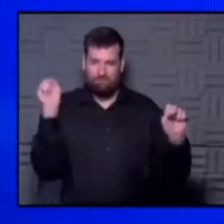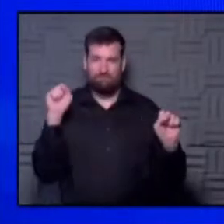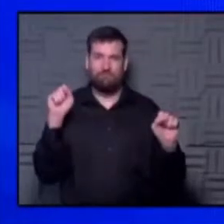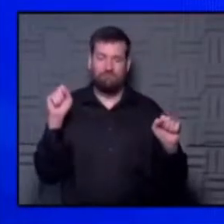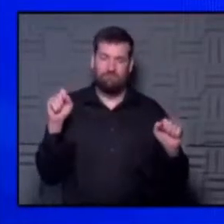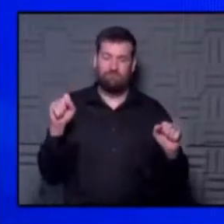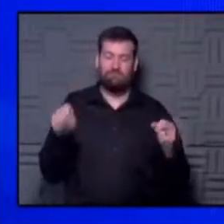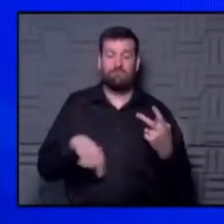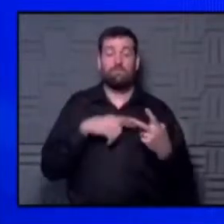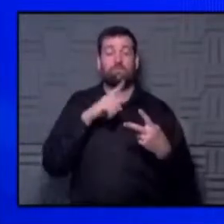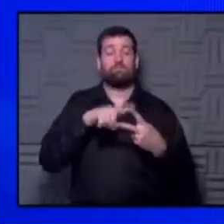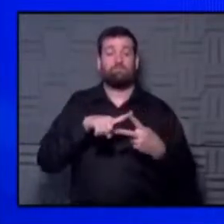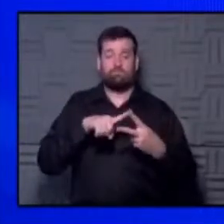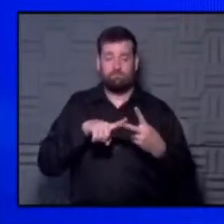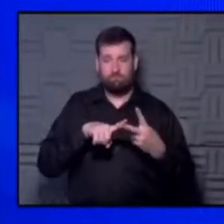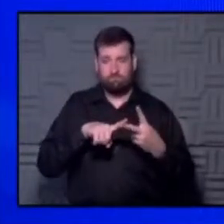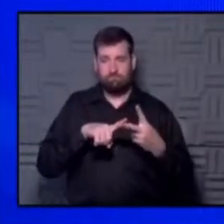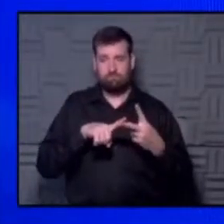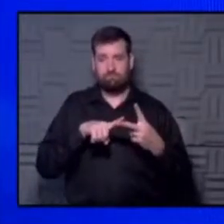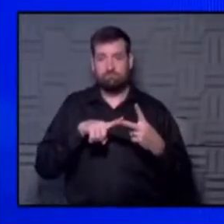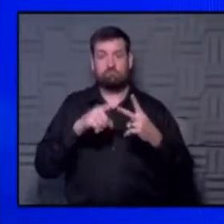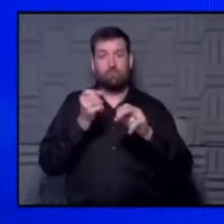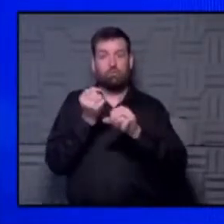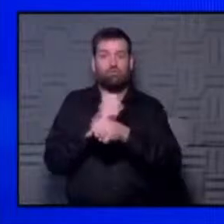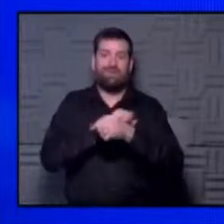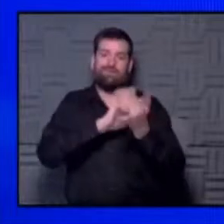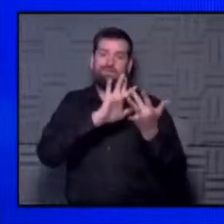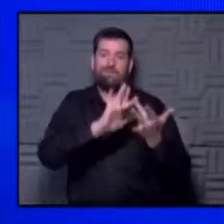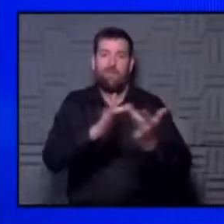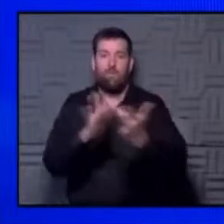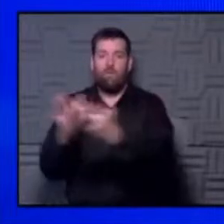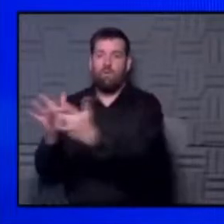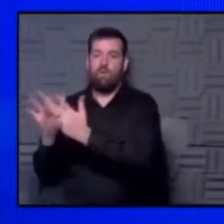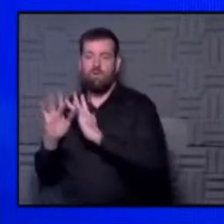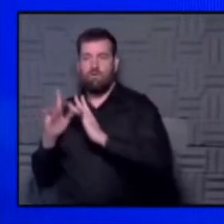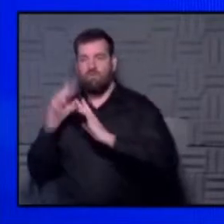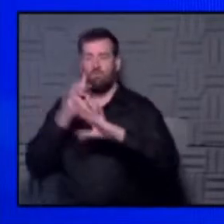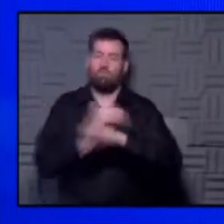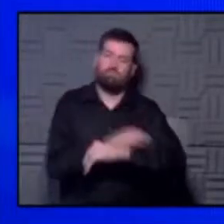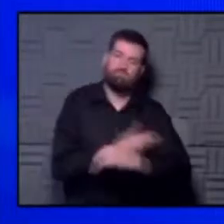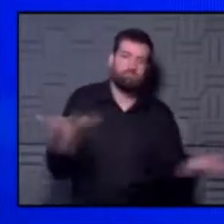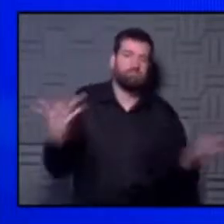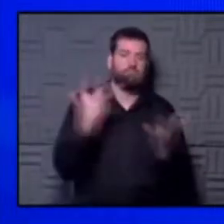there. Number two, creating the network for vaccine distribution is